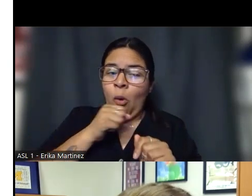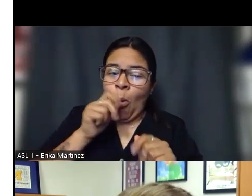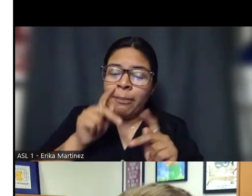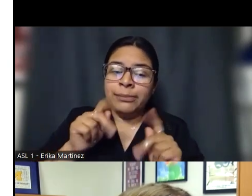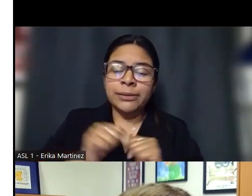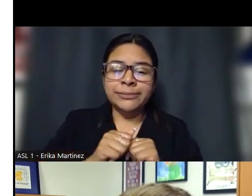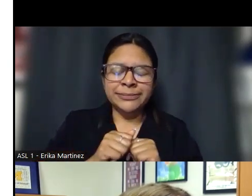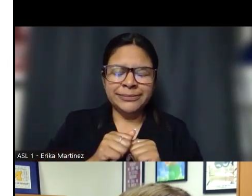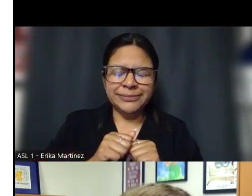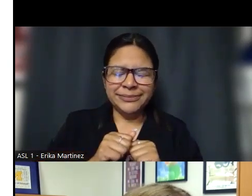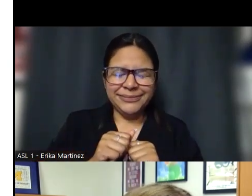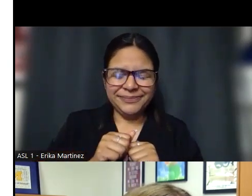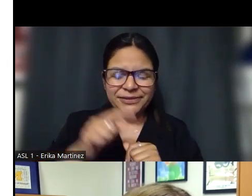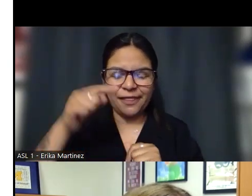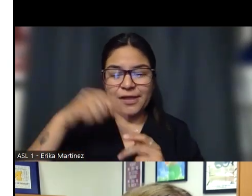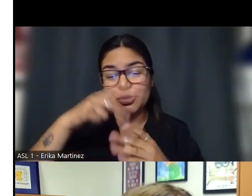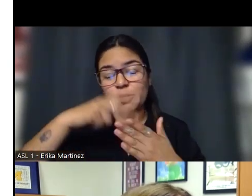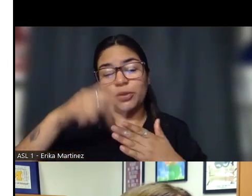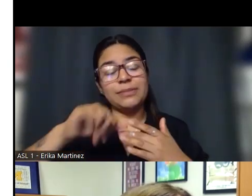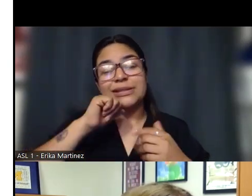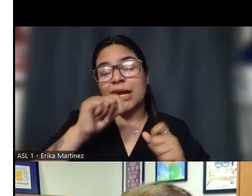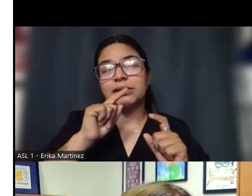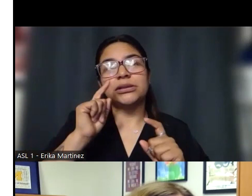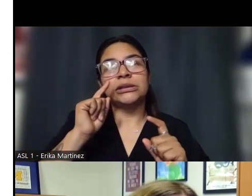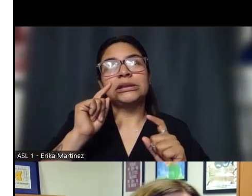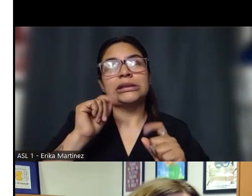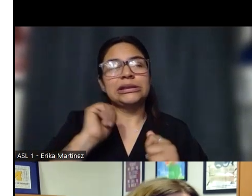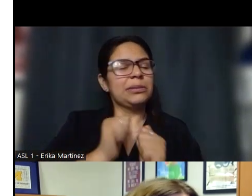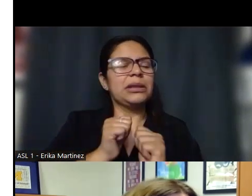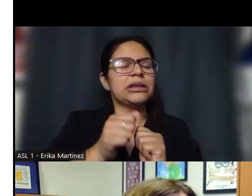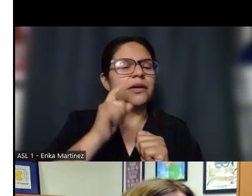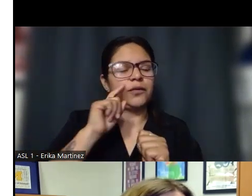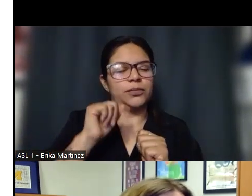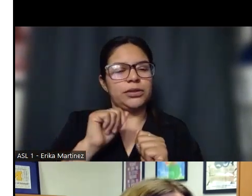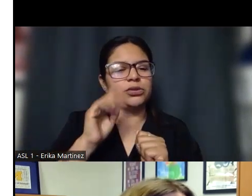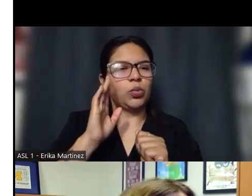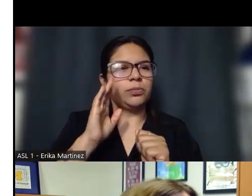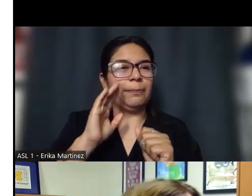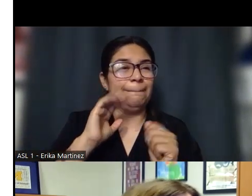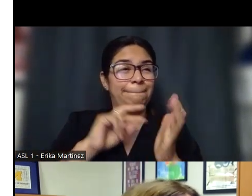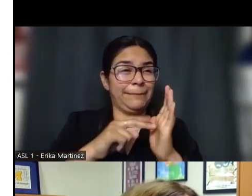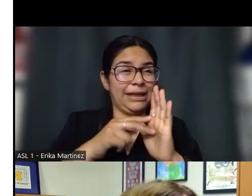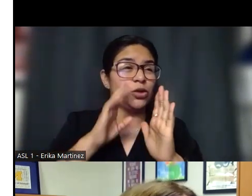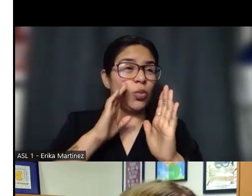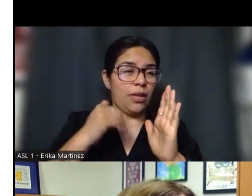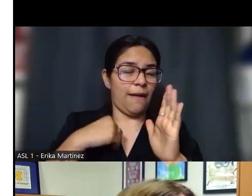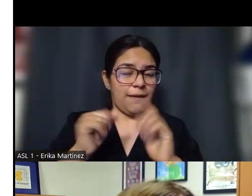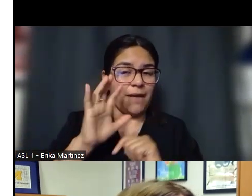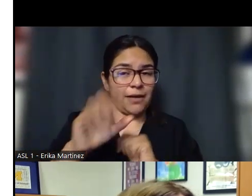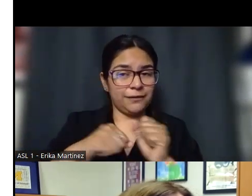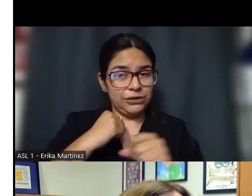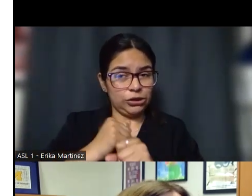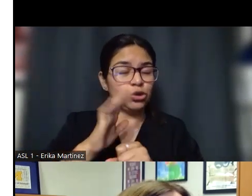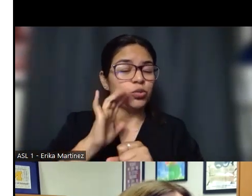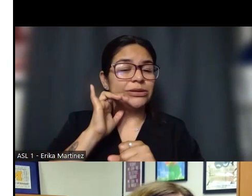And again, this program is not slated to go competitive, meaning we award funds for 5 years. So we have a competitive